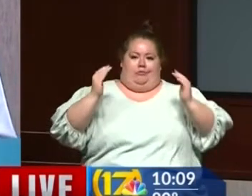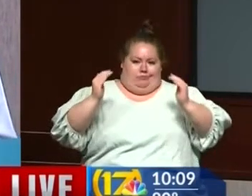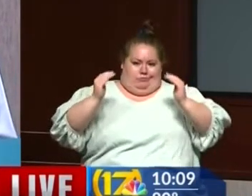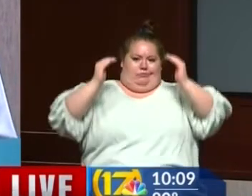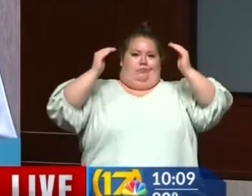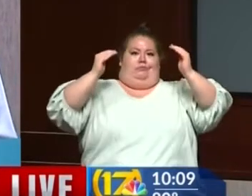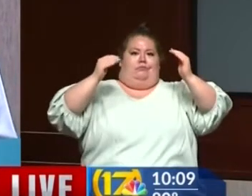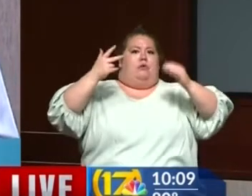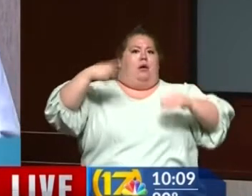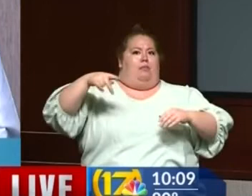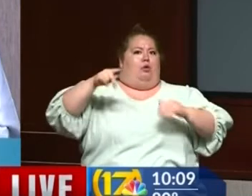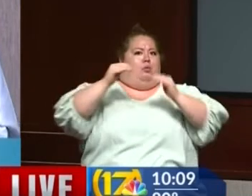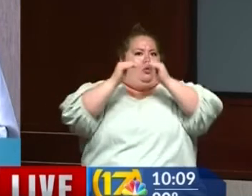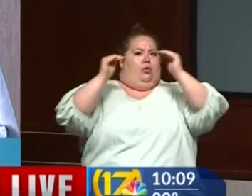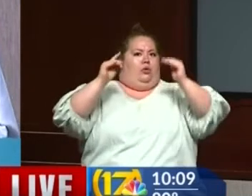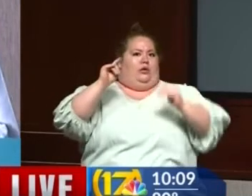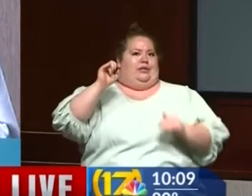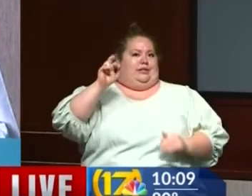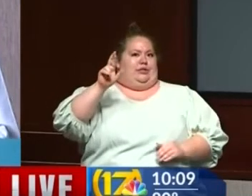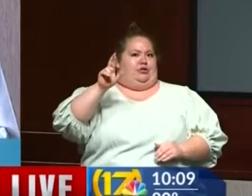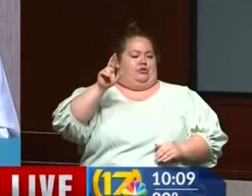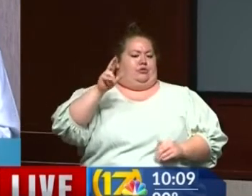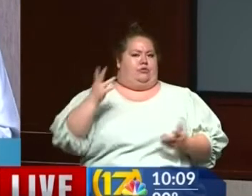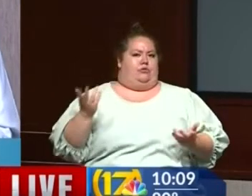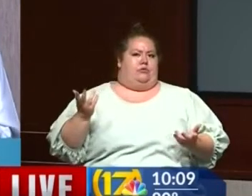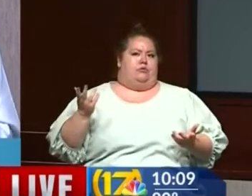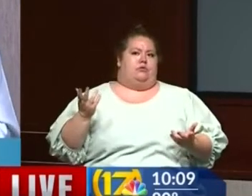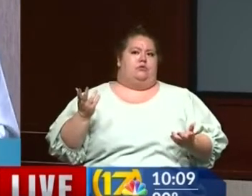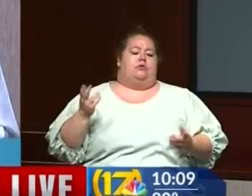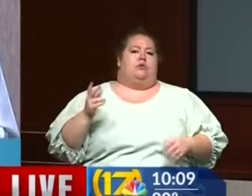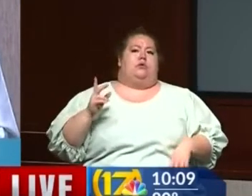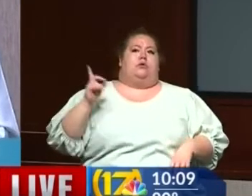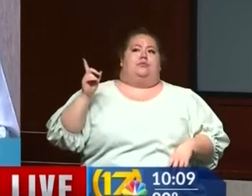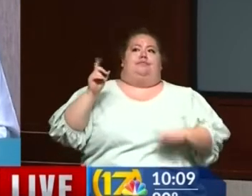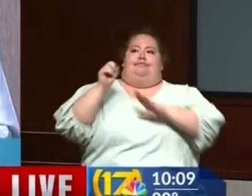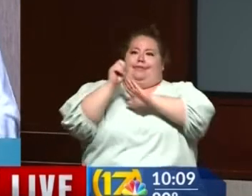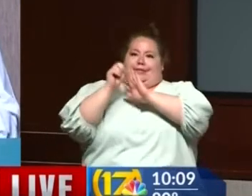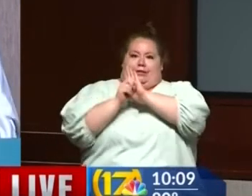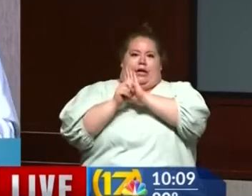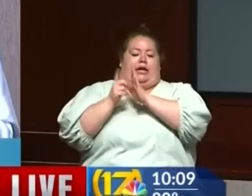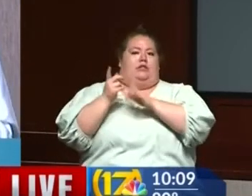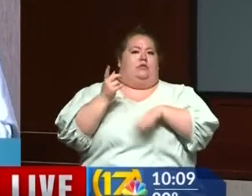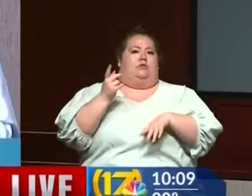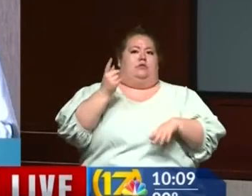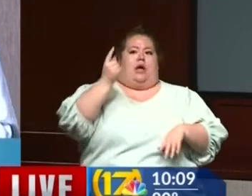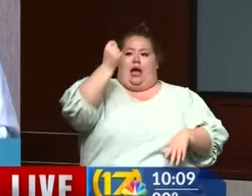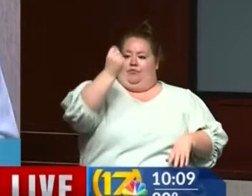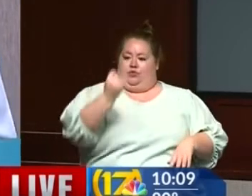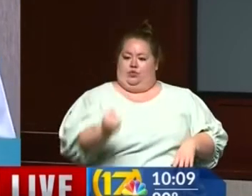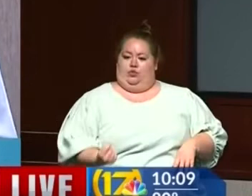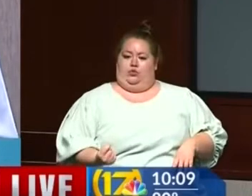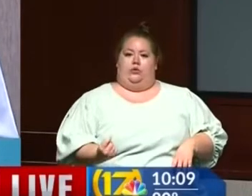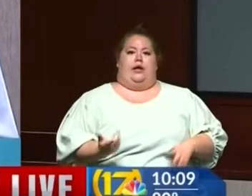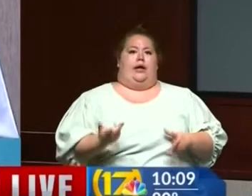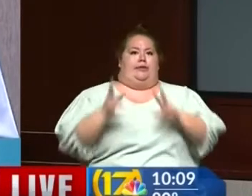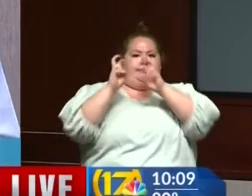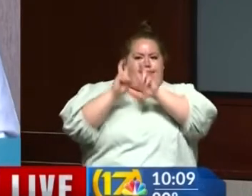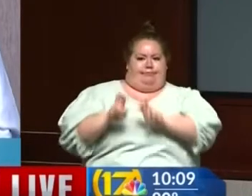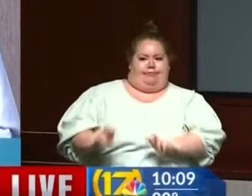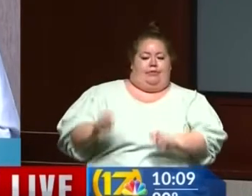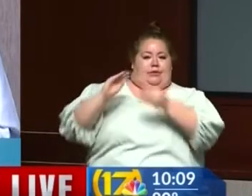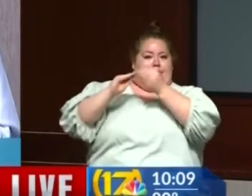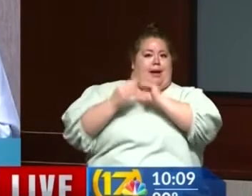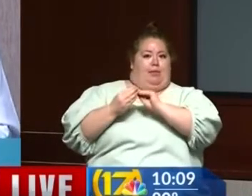tier. The state runs these numbers every Tuesday and publishes it on their website, and